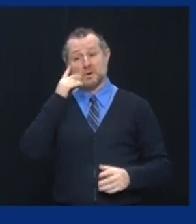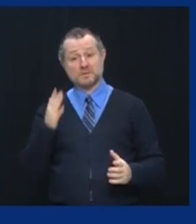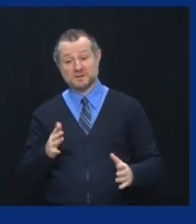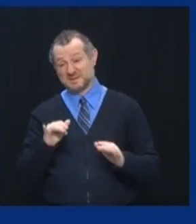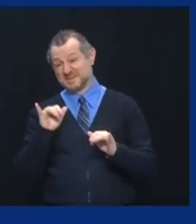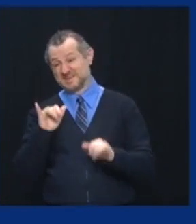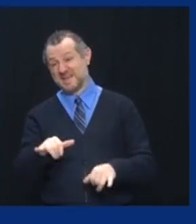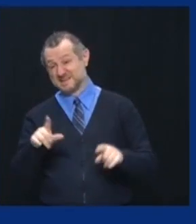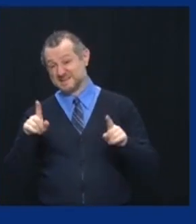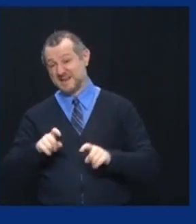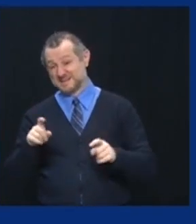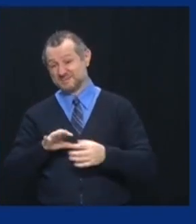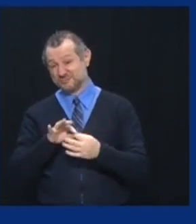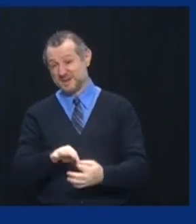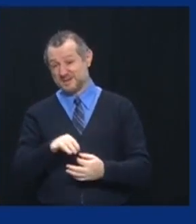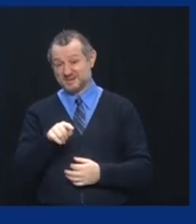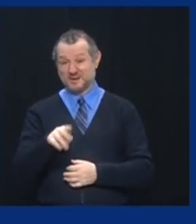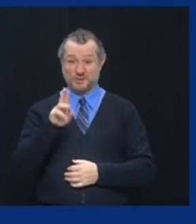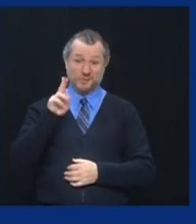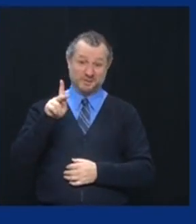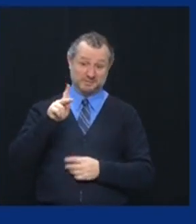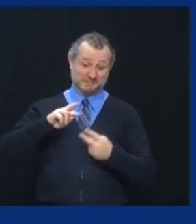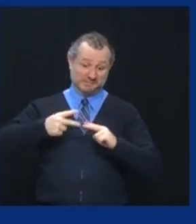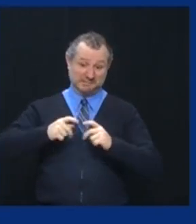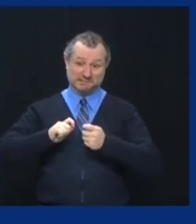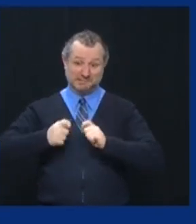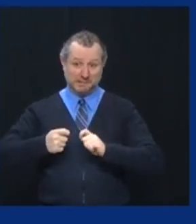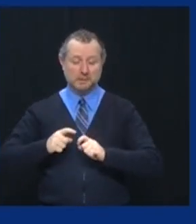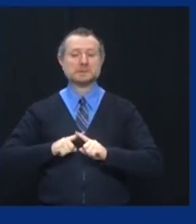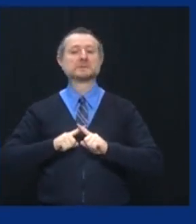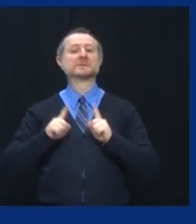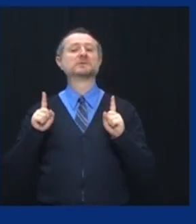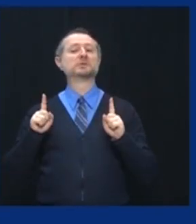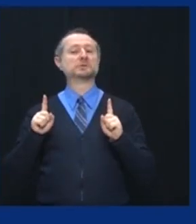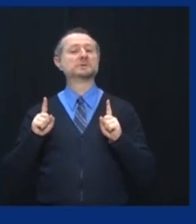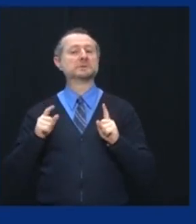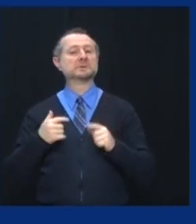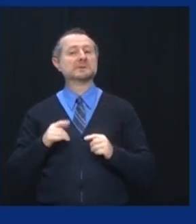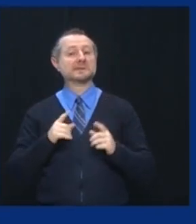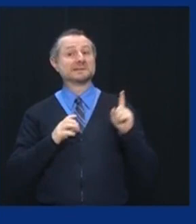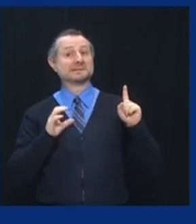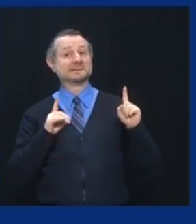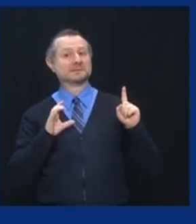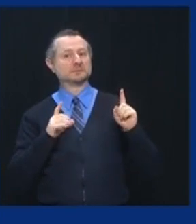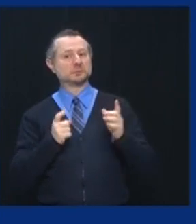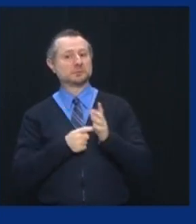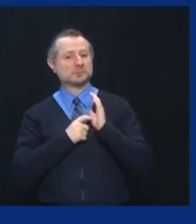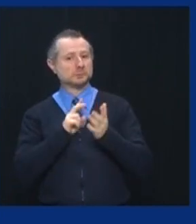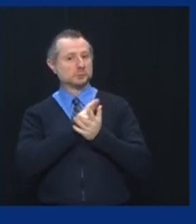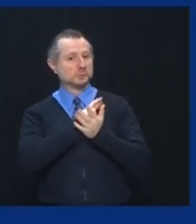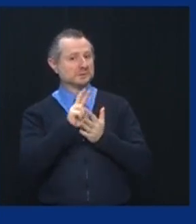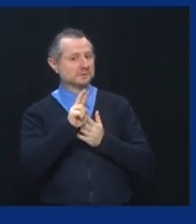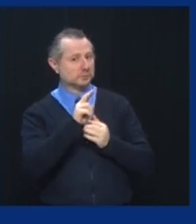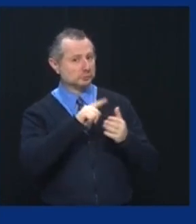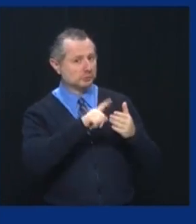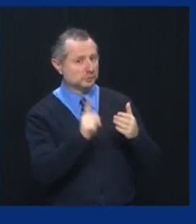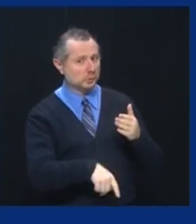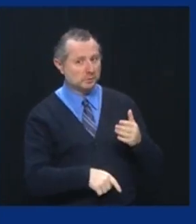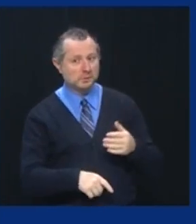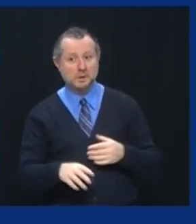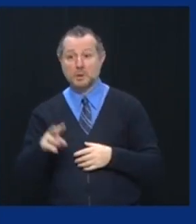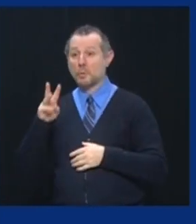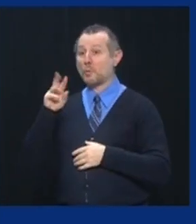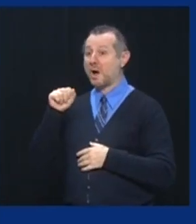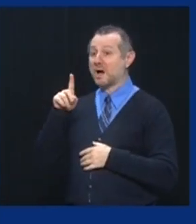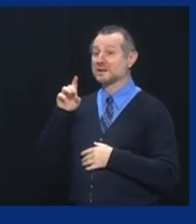test for this UK strain. It takes the CDC 2 weeks to do a test. It takes Wadsworth